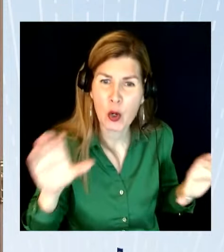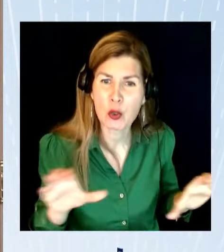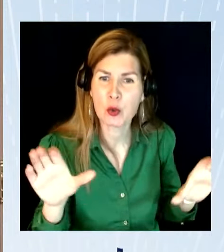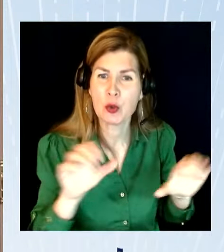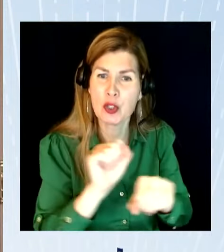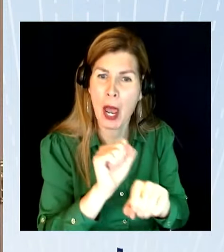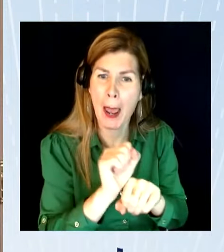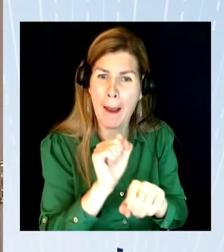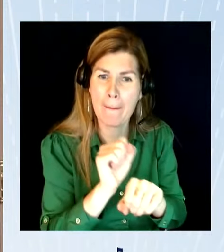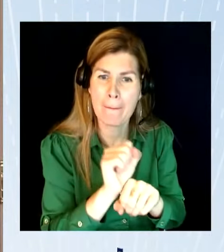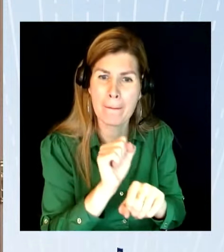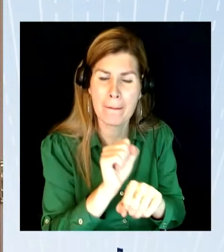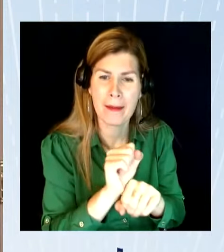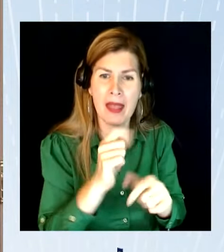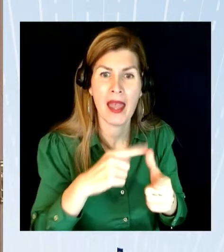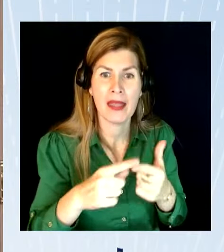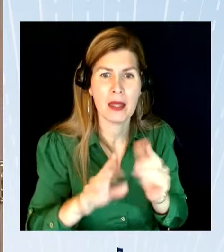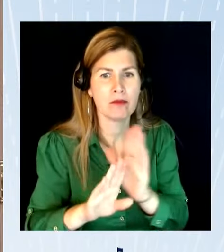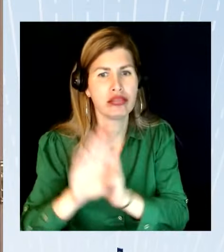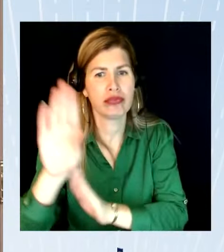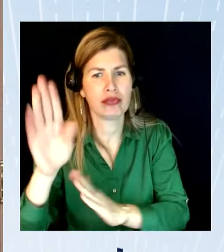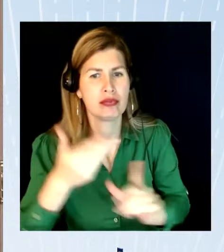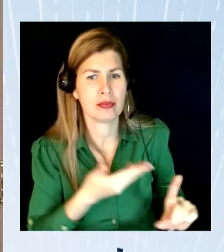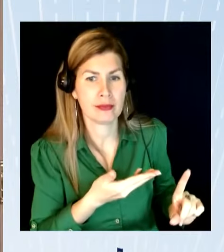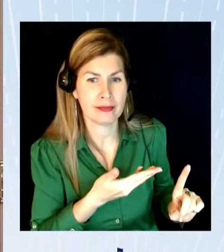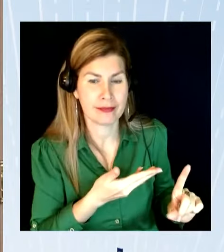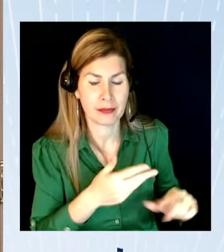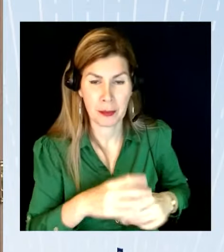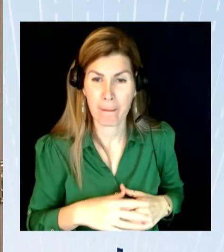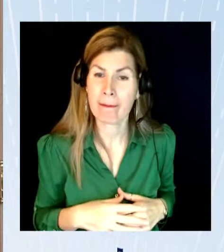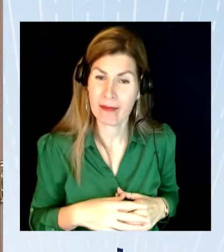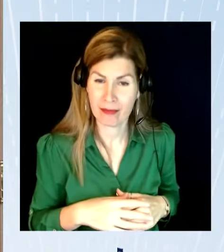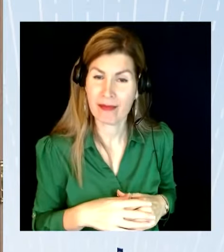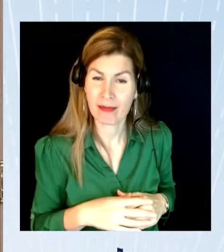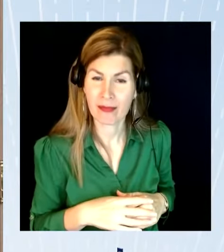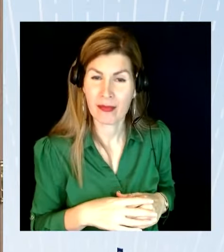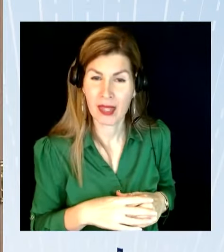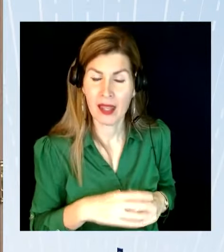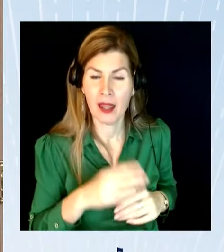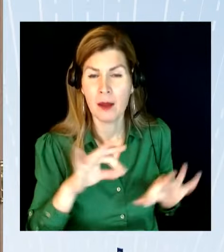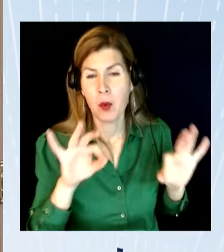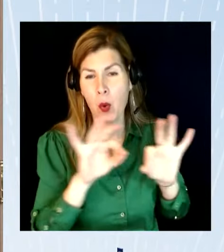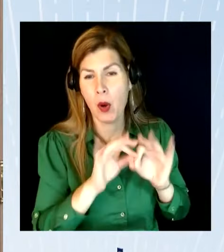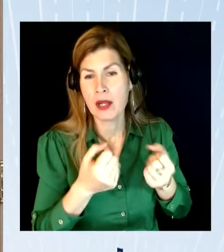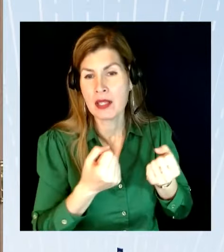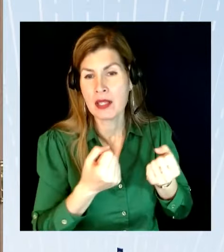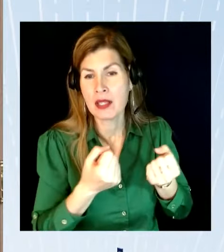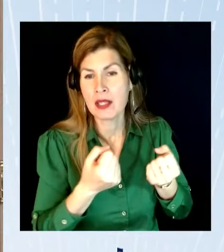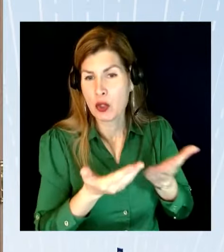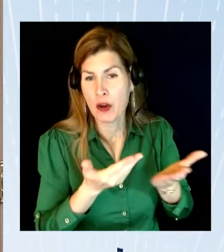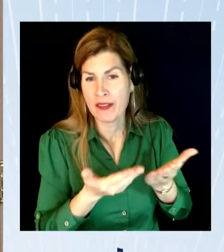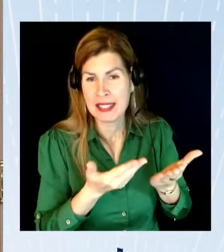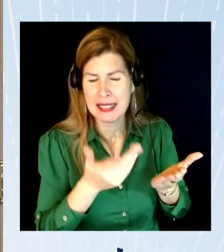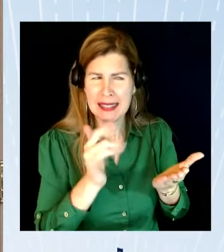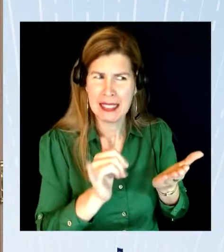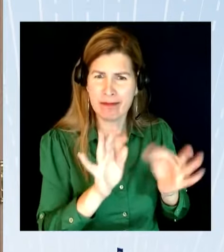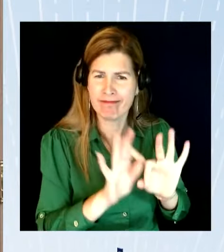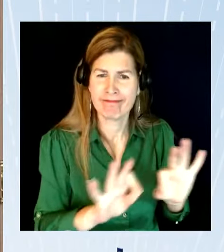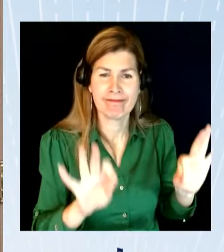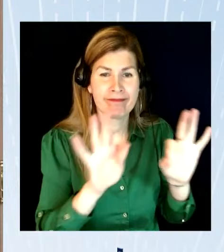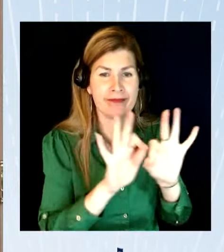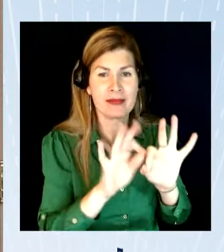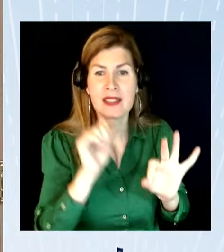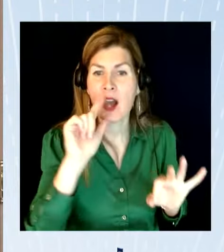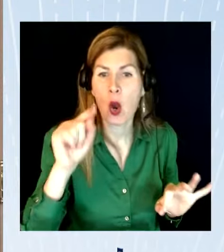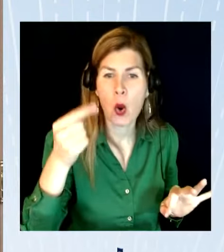move into great careers. The focus on supportive services is really critical at this moment, not only for achieving